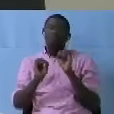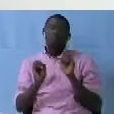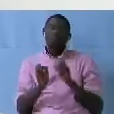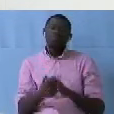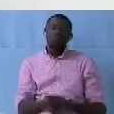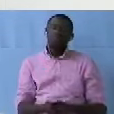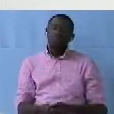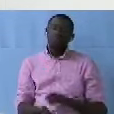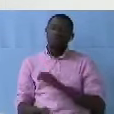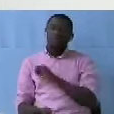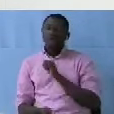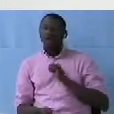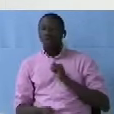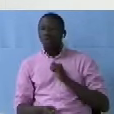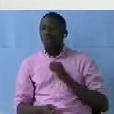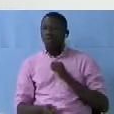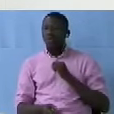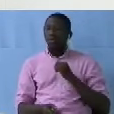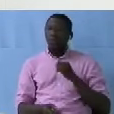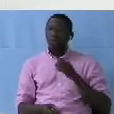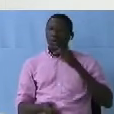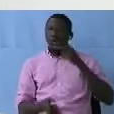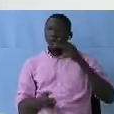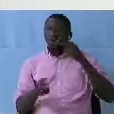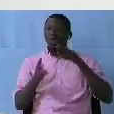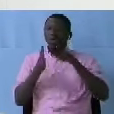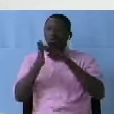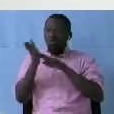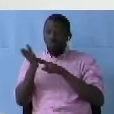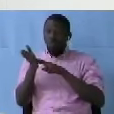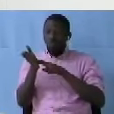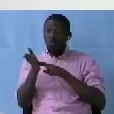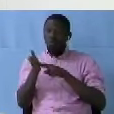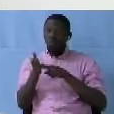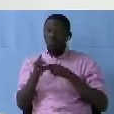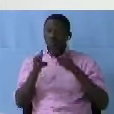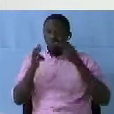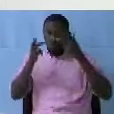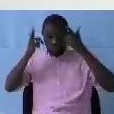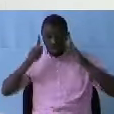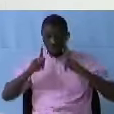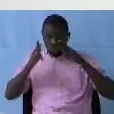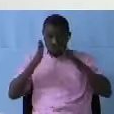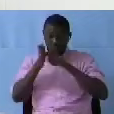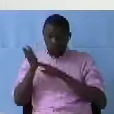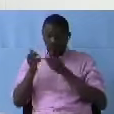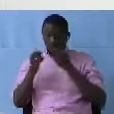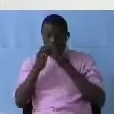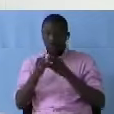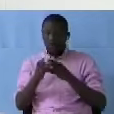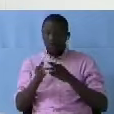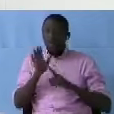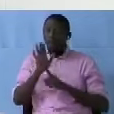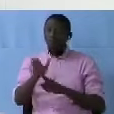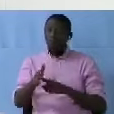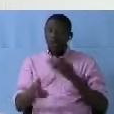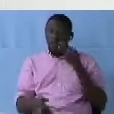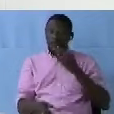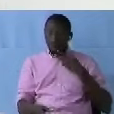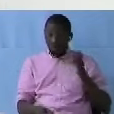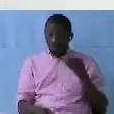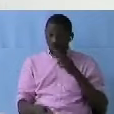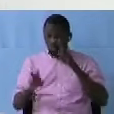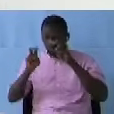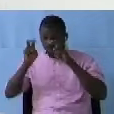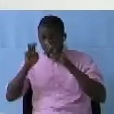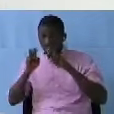of conduct will further to say, if you are going to examine a person of the opposite sex,